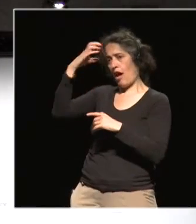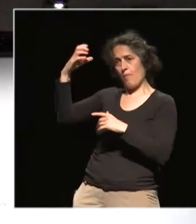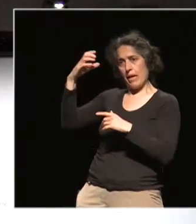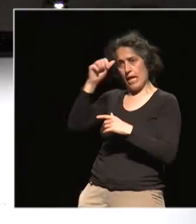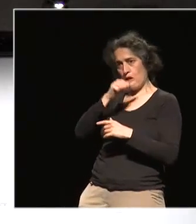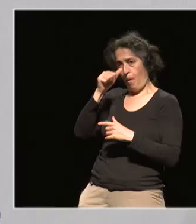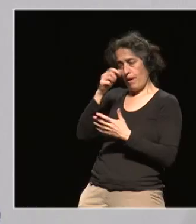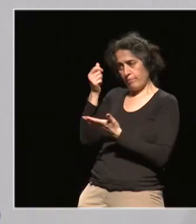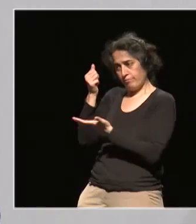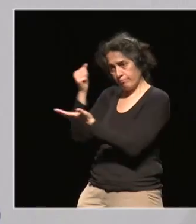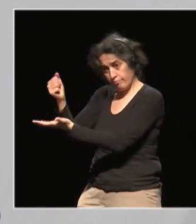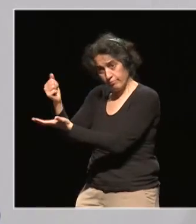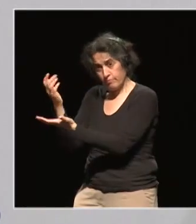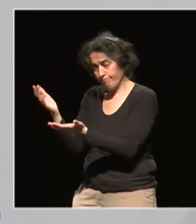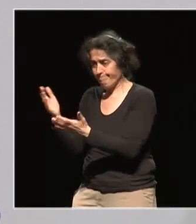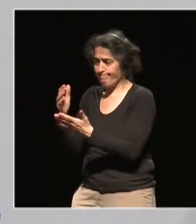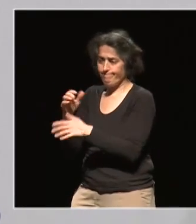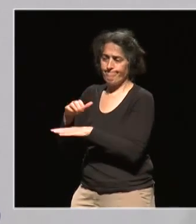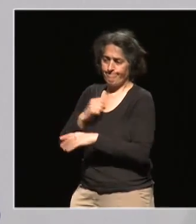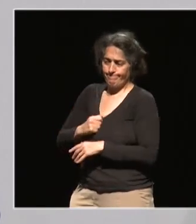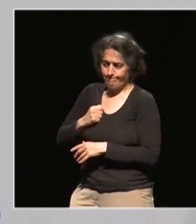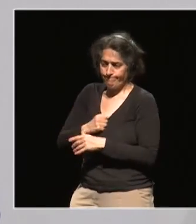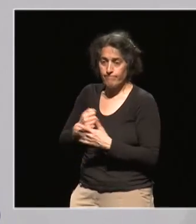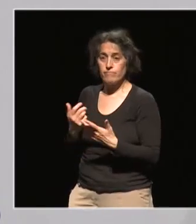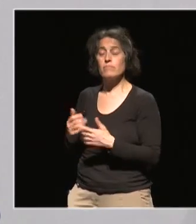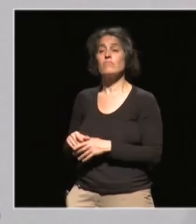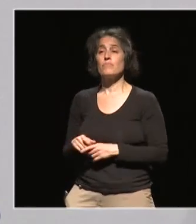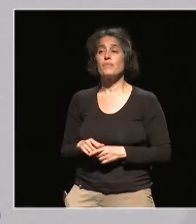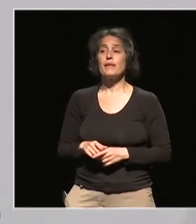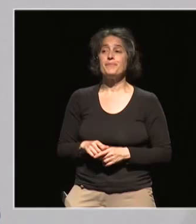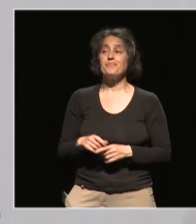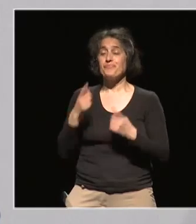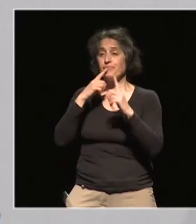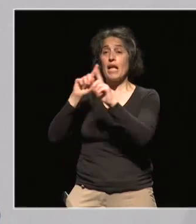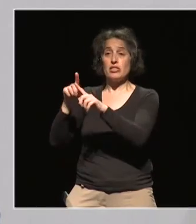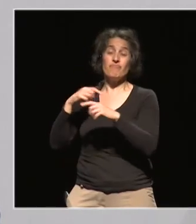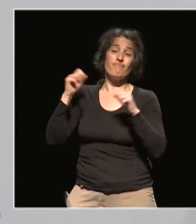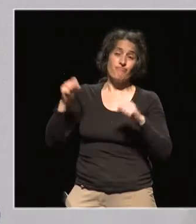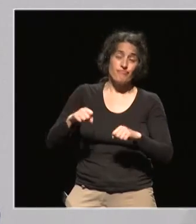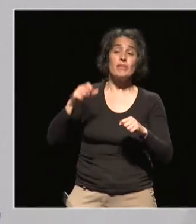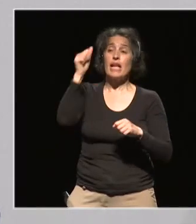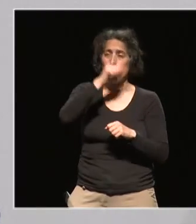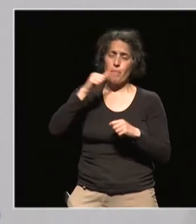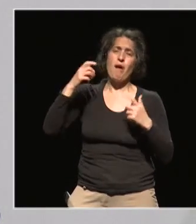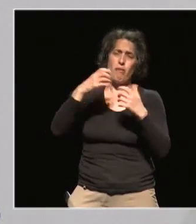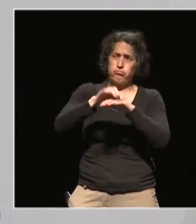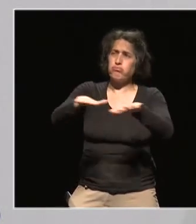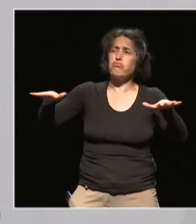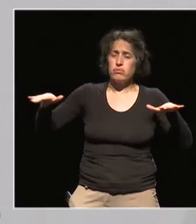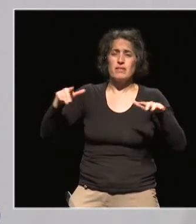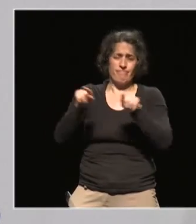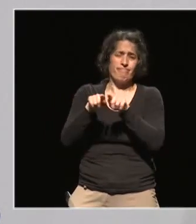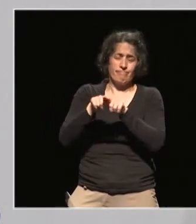we compensate that. Otherwise, anything, this program, this action that we are